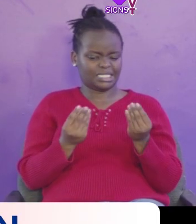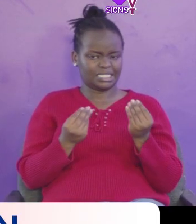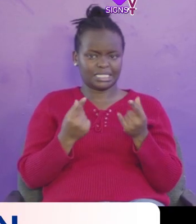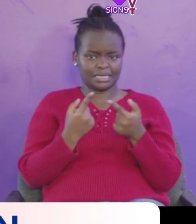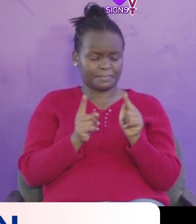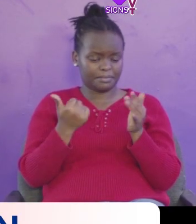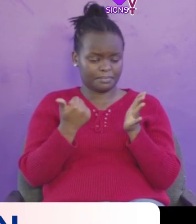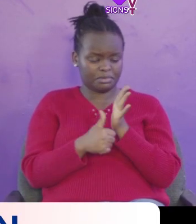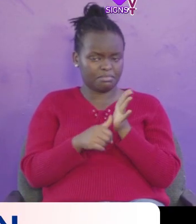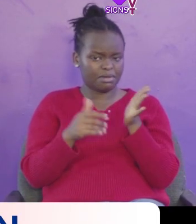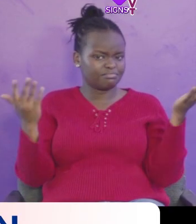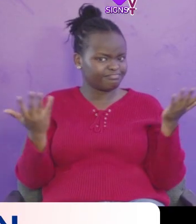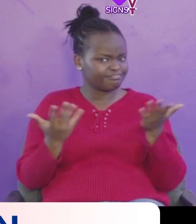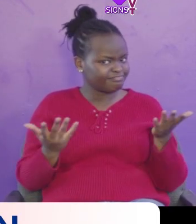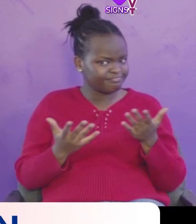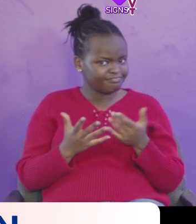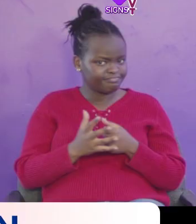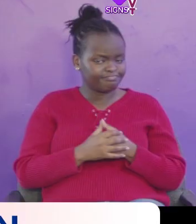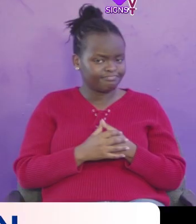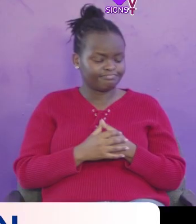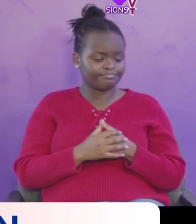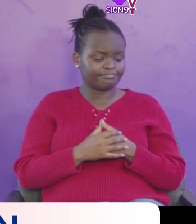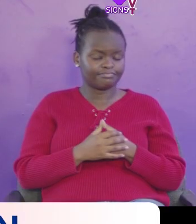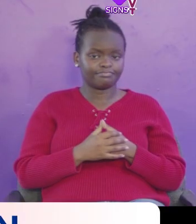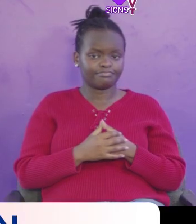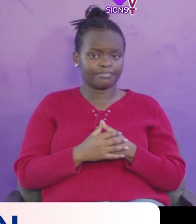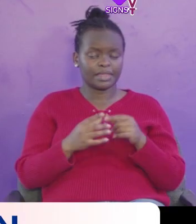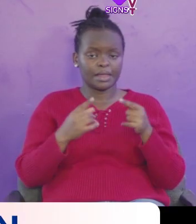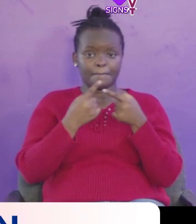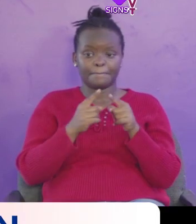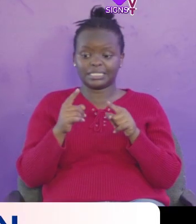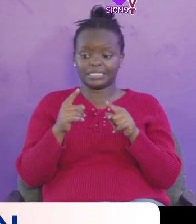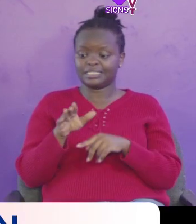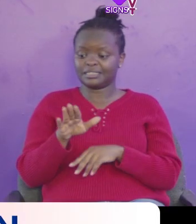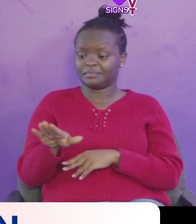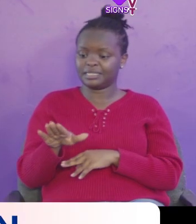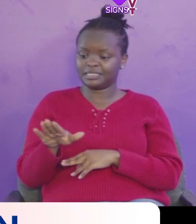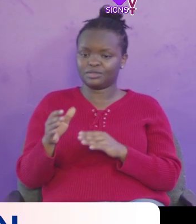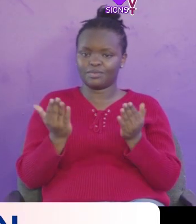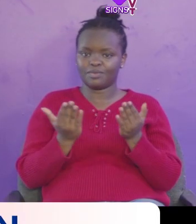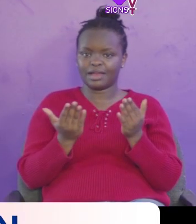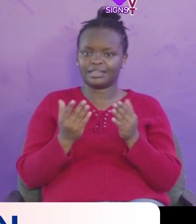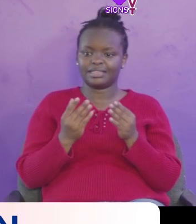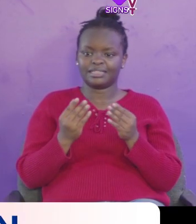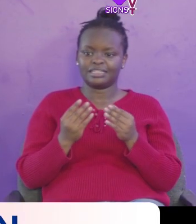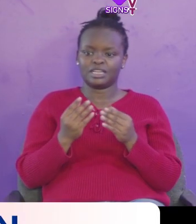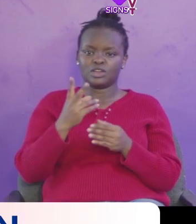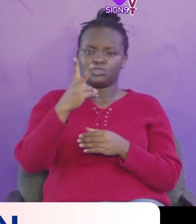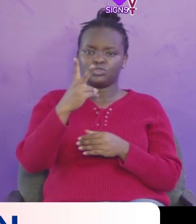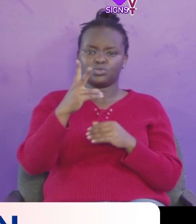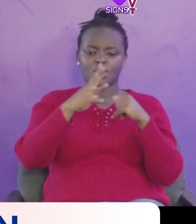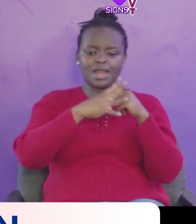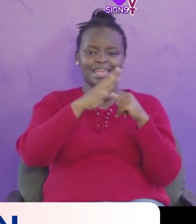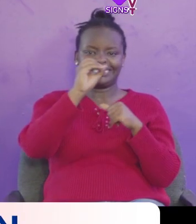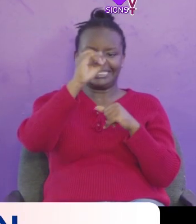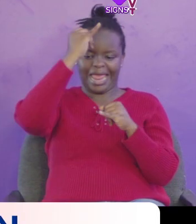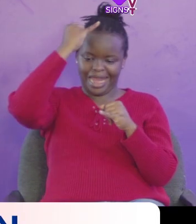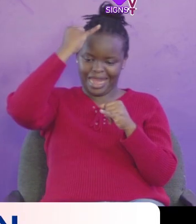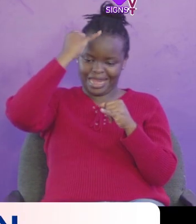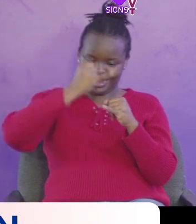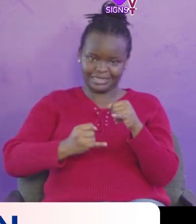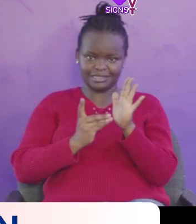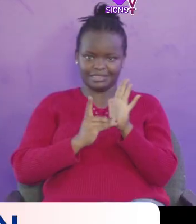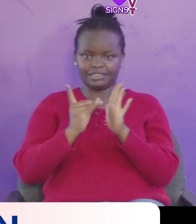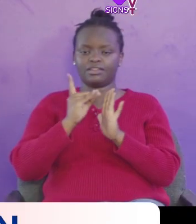problem imekuwa wapi? It's the smallest constituency in Kenya, but it's the constituency that always comes number 290, last in